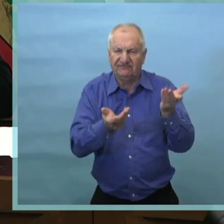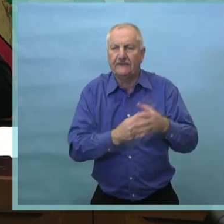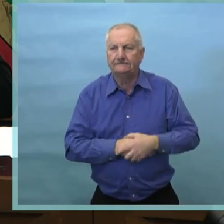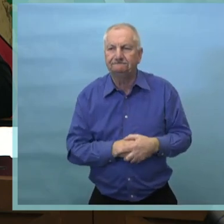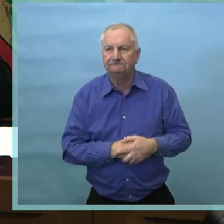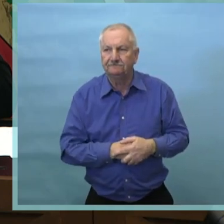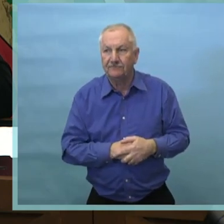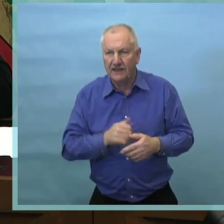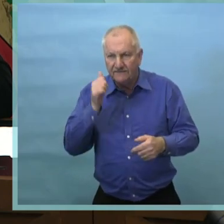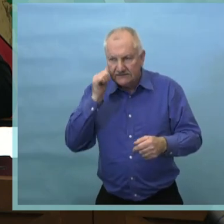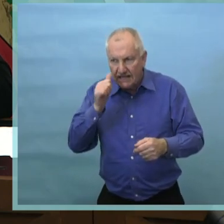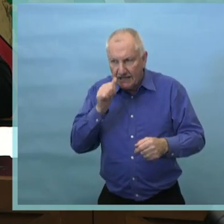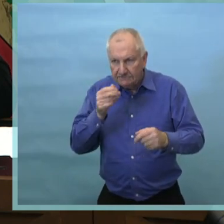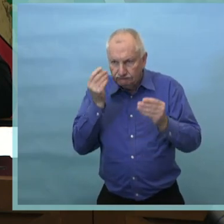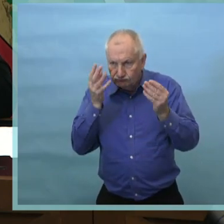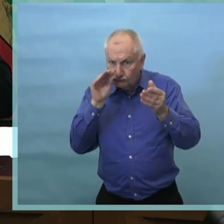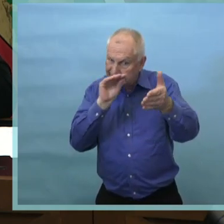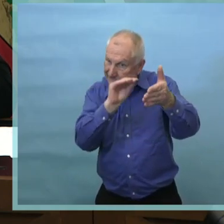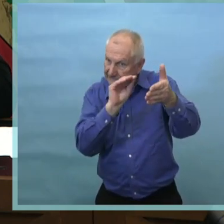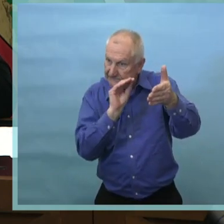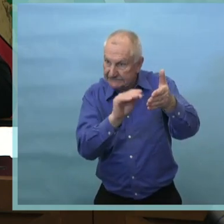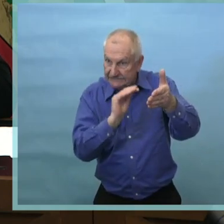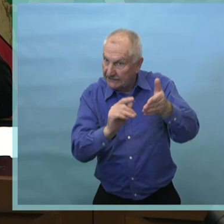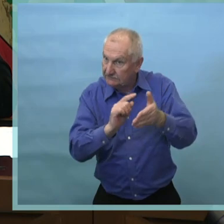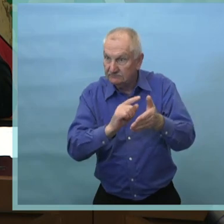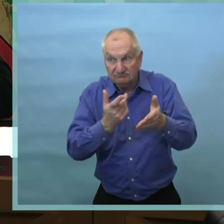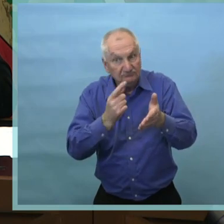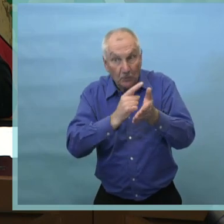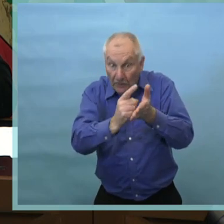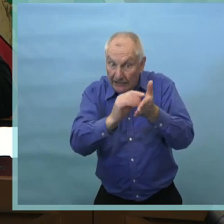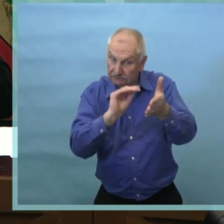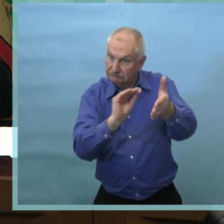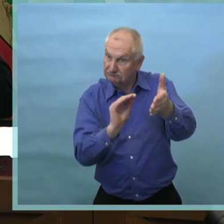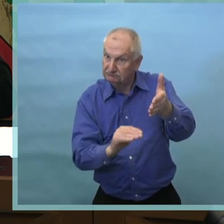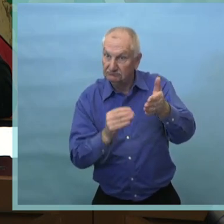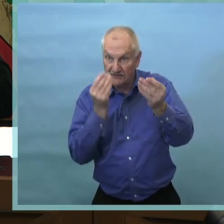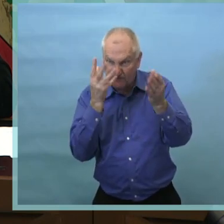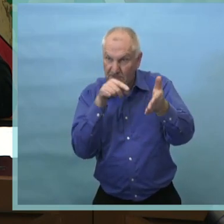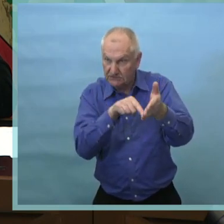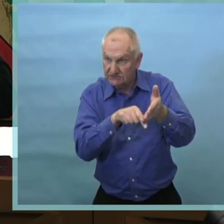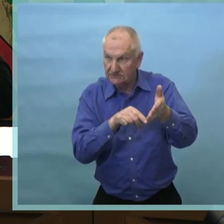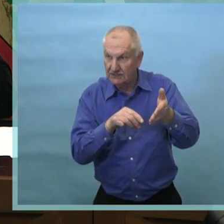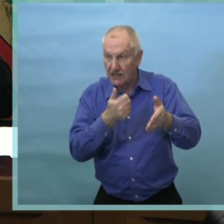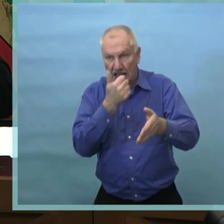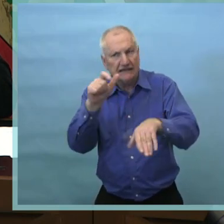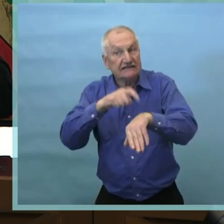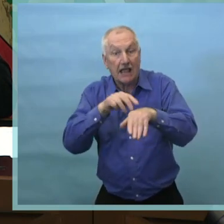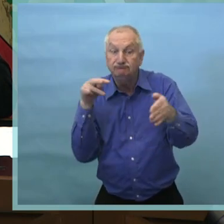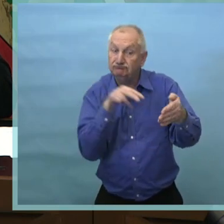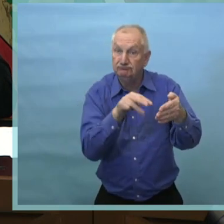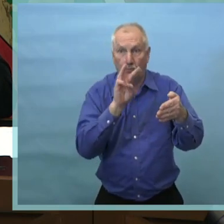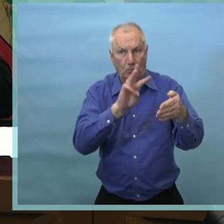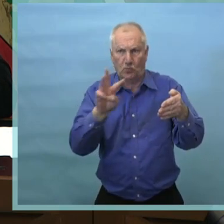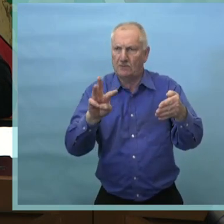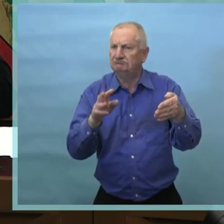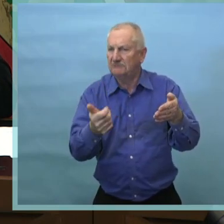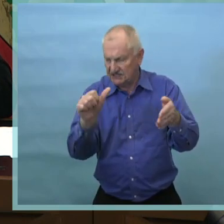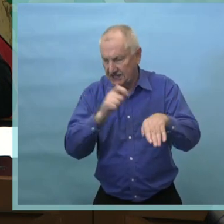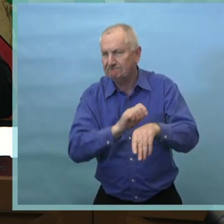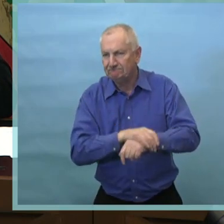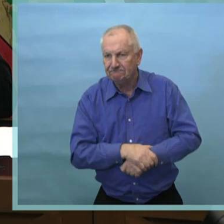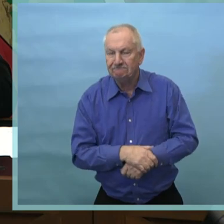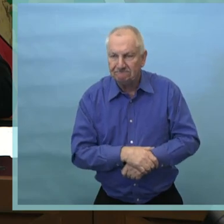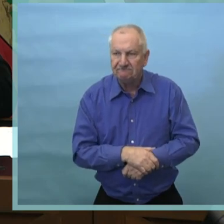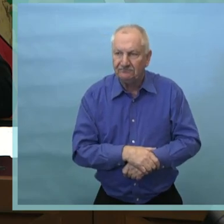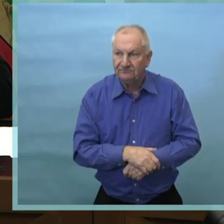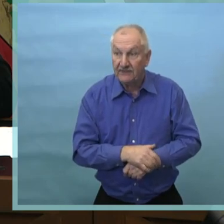daily basis during the week, and it can be accessed there at any time. If there's an issue with that, let my department